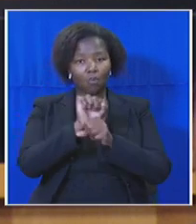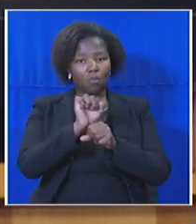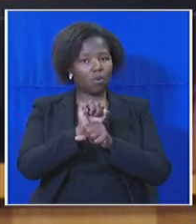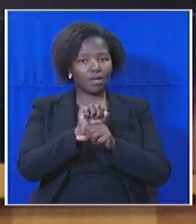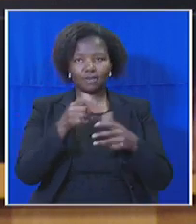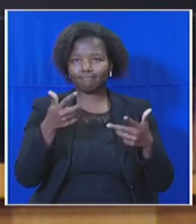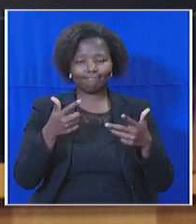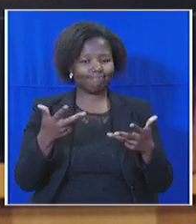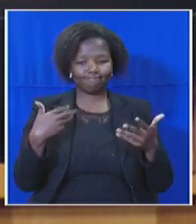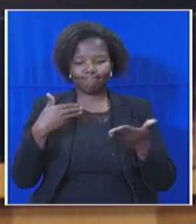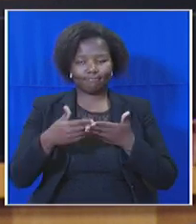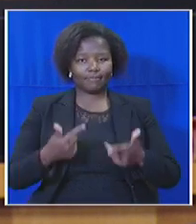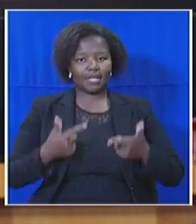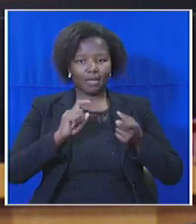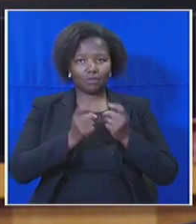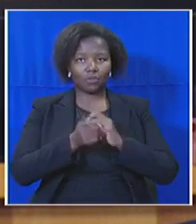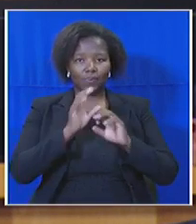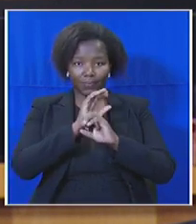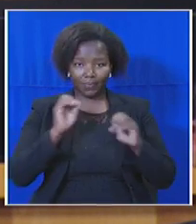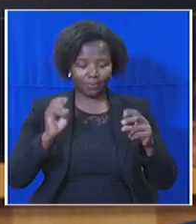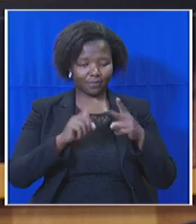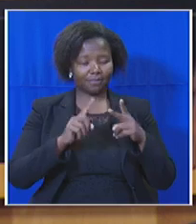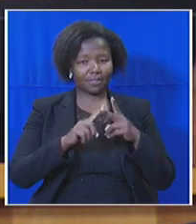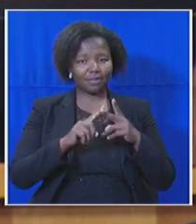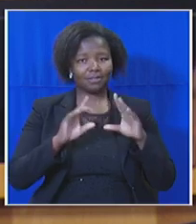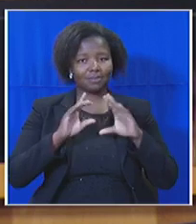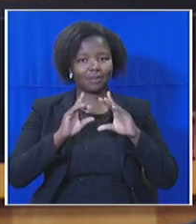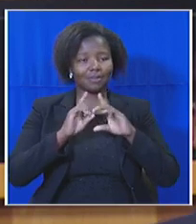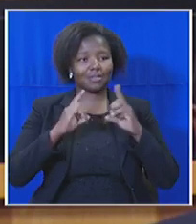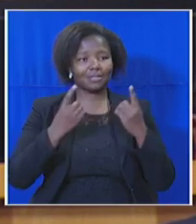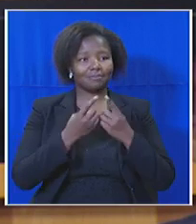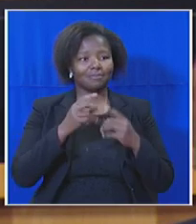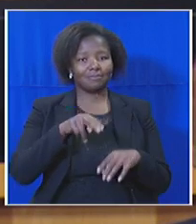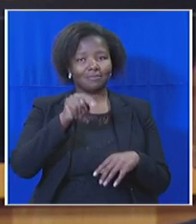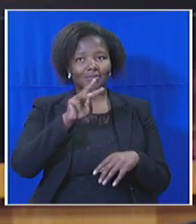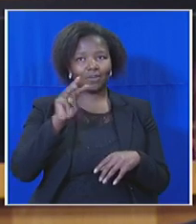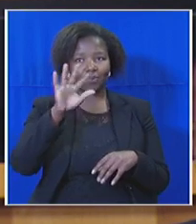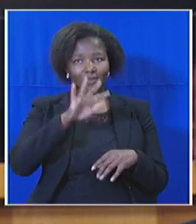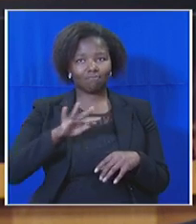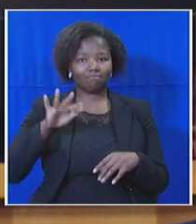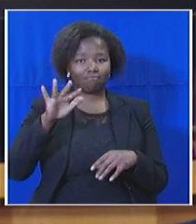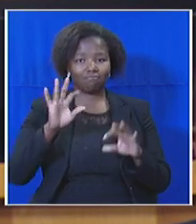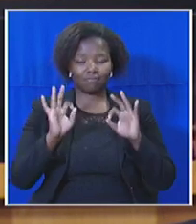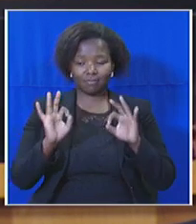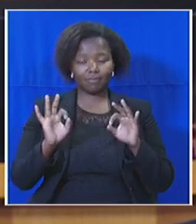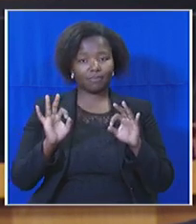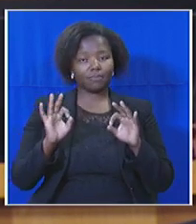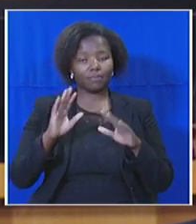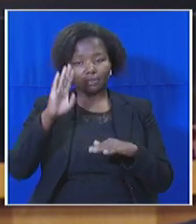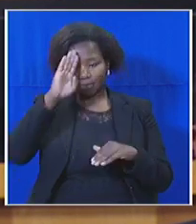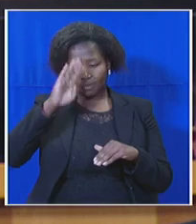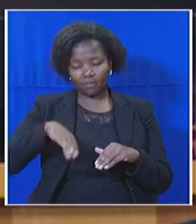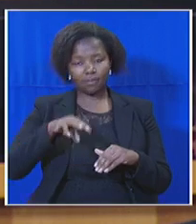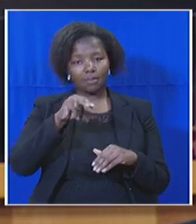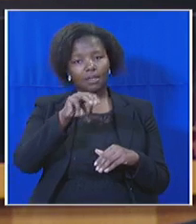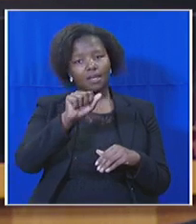the Department of Human Settlements in the Northwest Province having built BNG and community residential units in Marikana